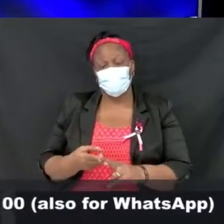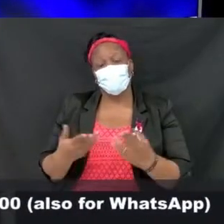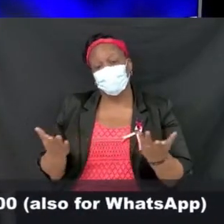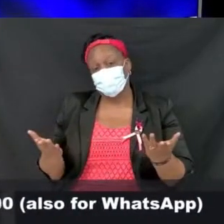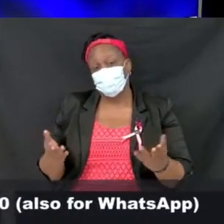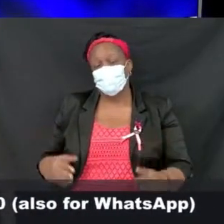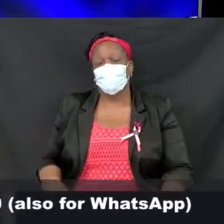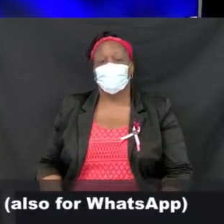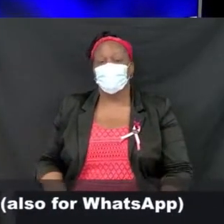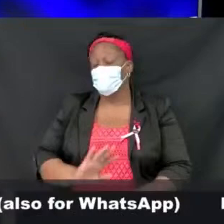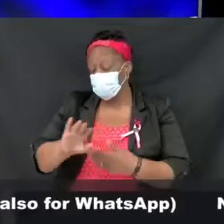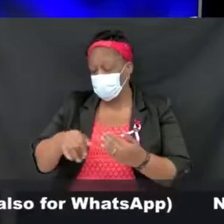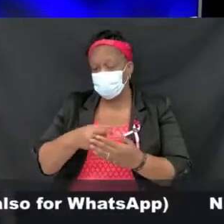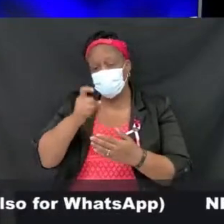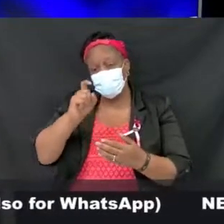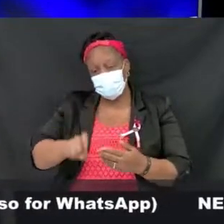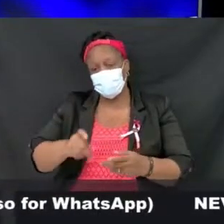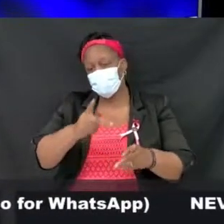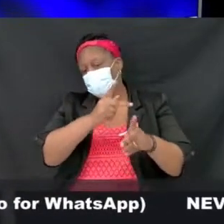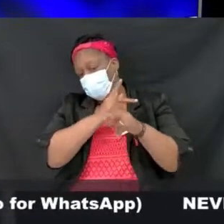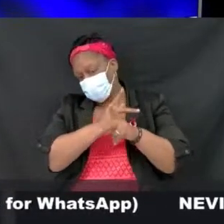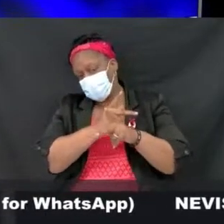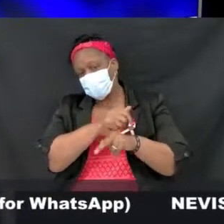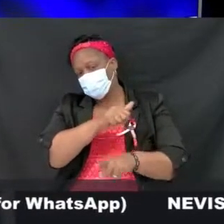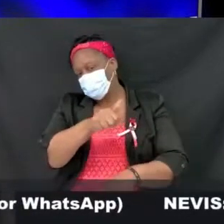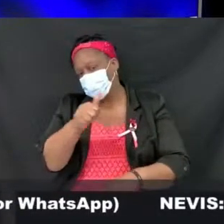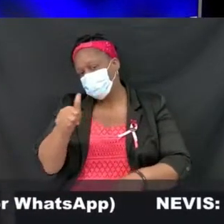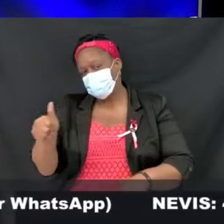so that we are all protected.